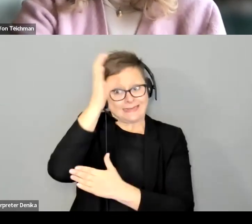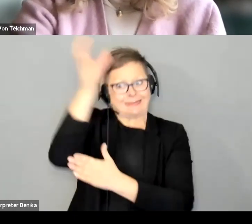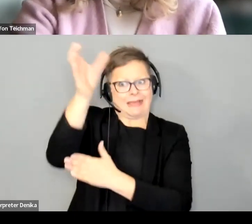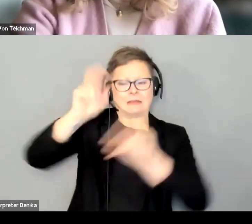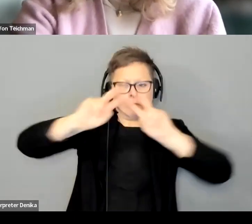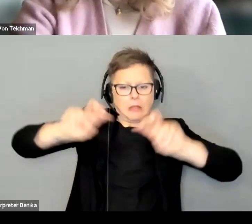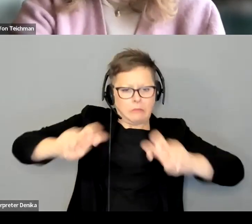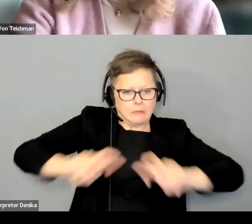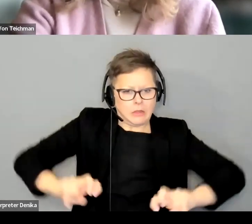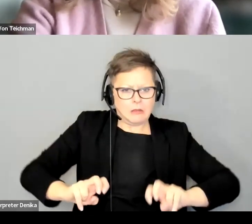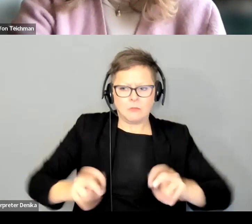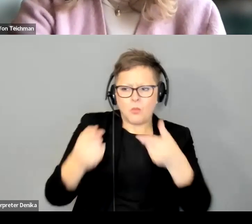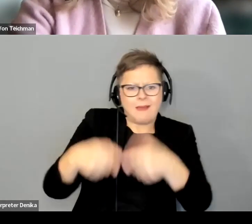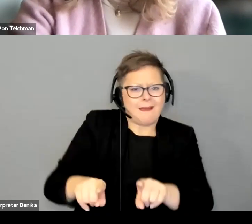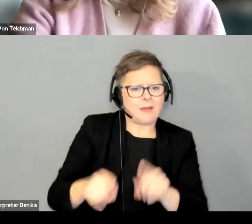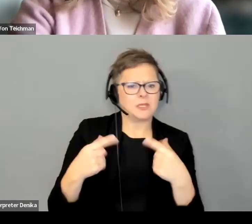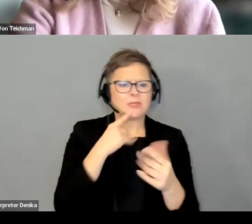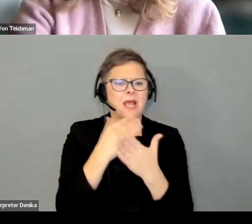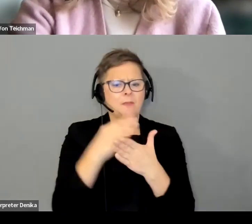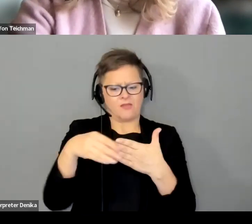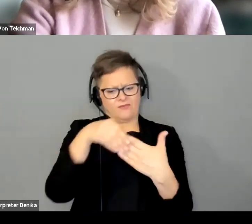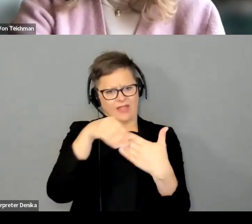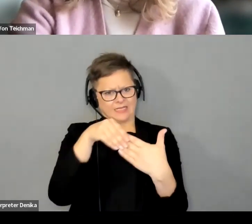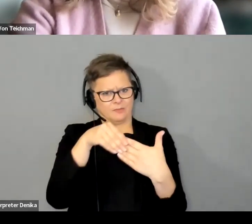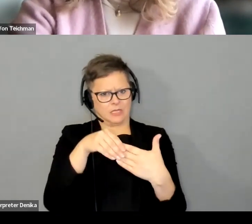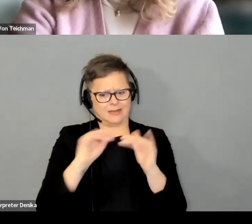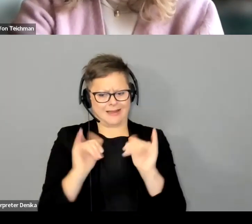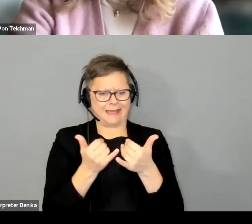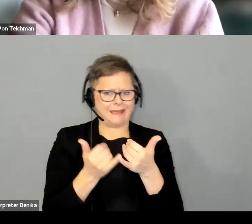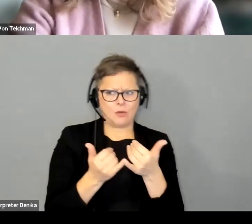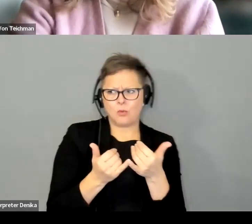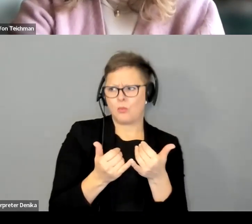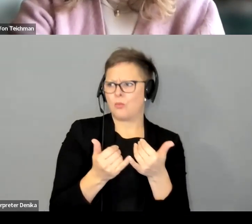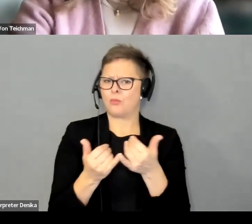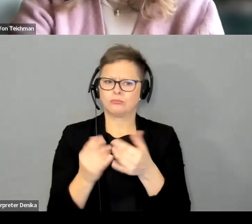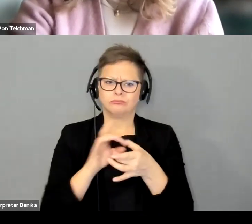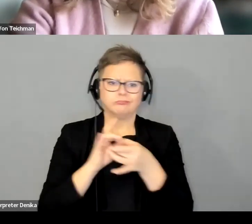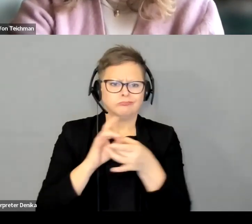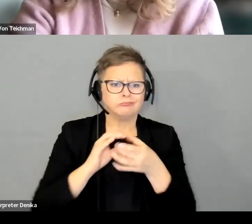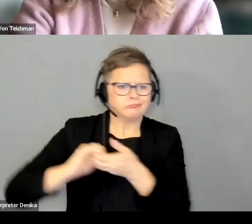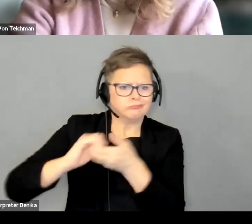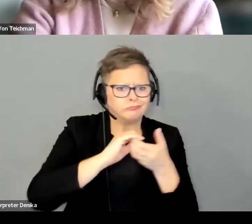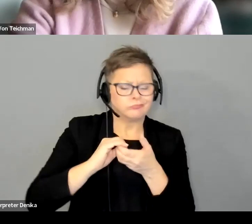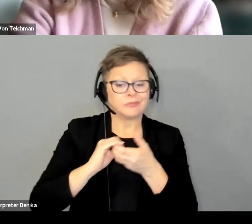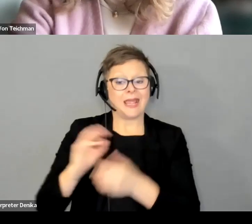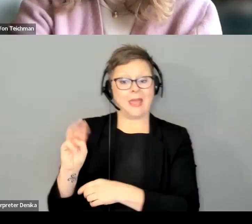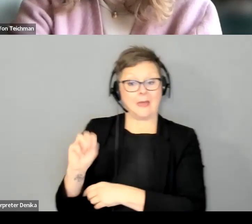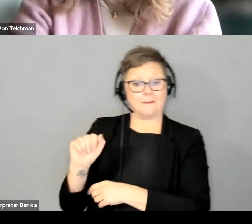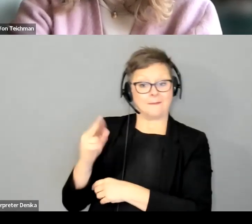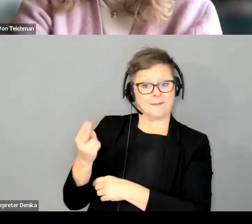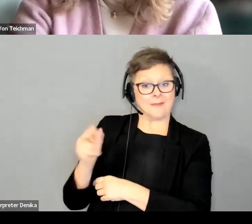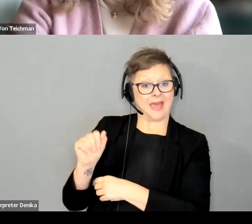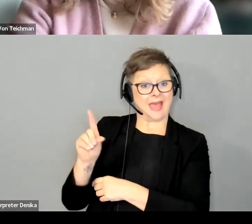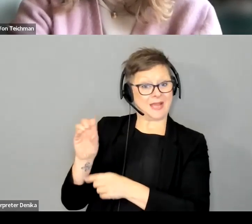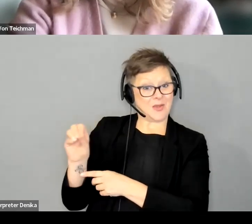what happens when we talk about flexibility and different ways of connecting. But I think Mahadio's point is actually perhaps the